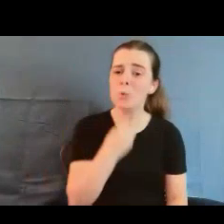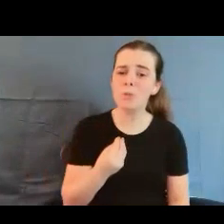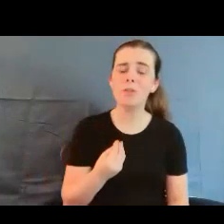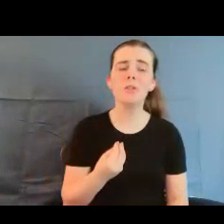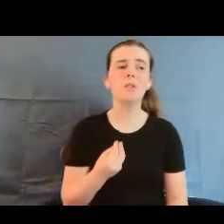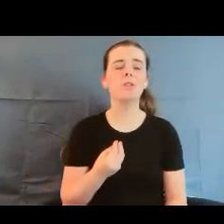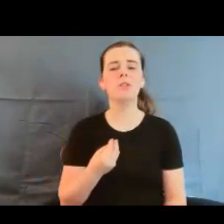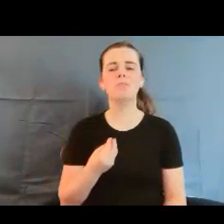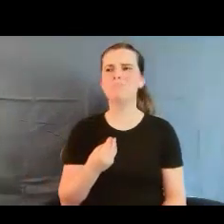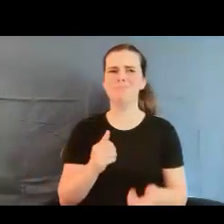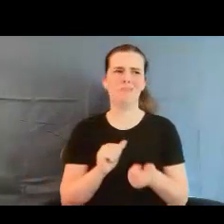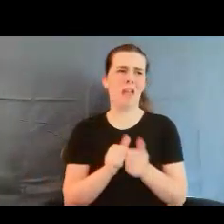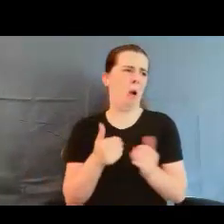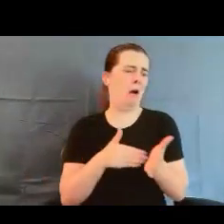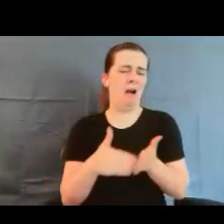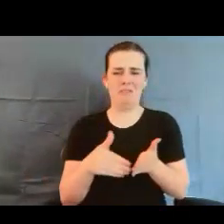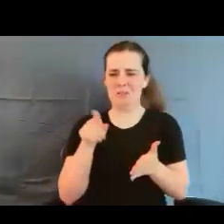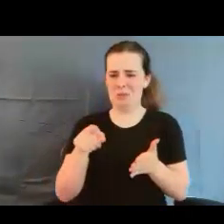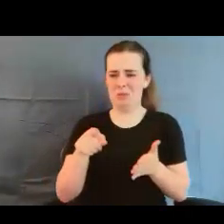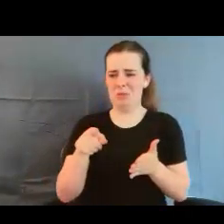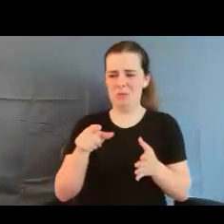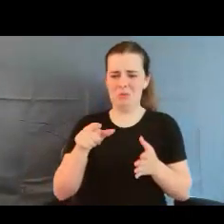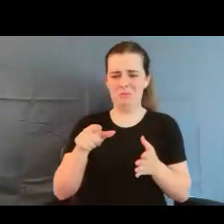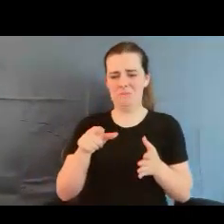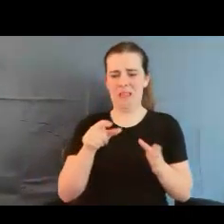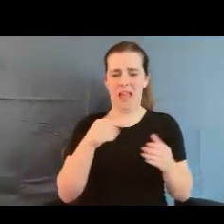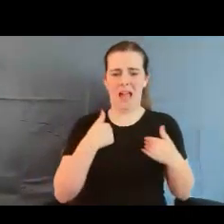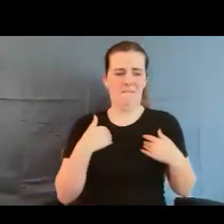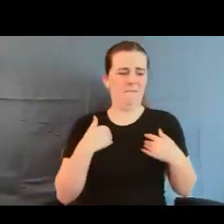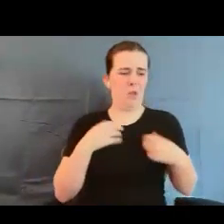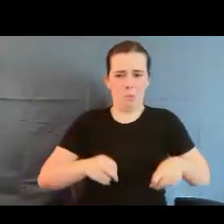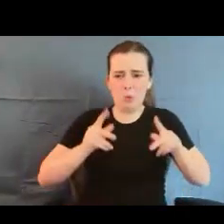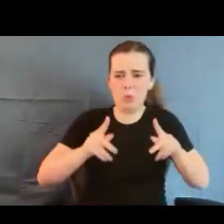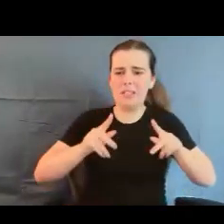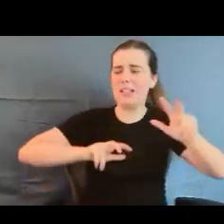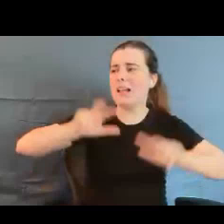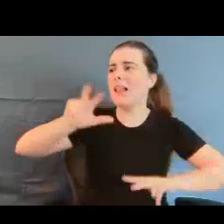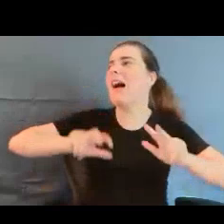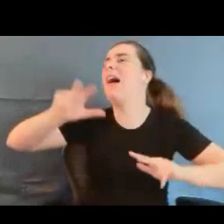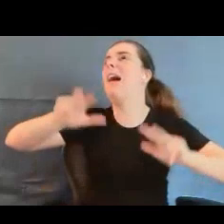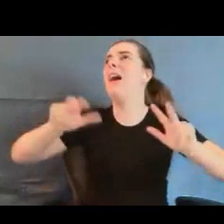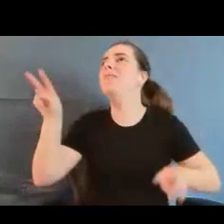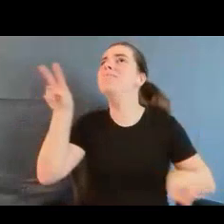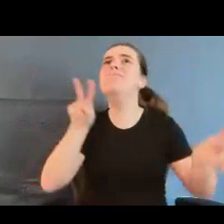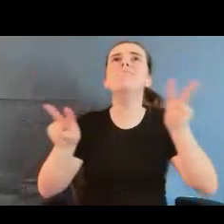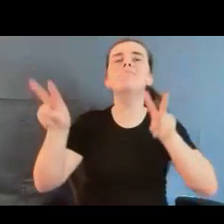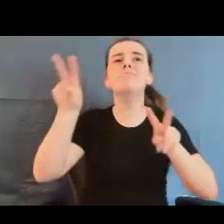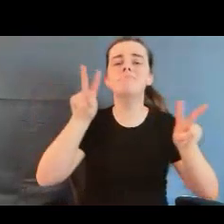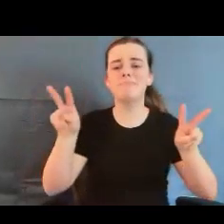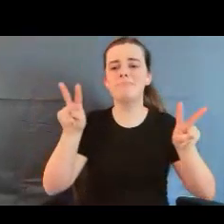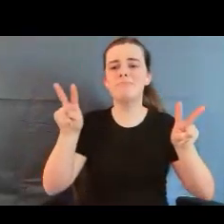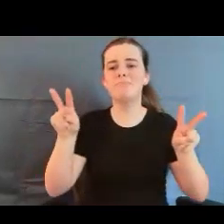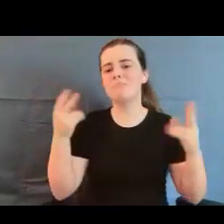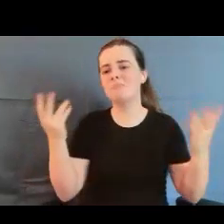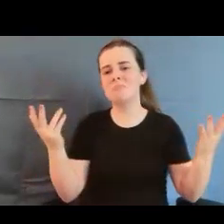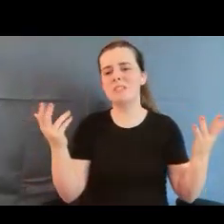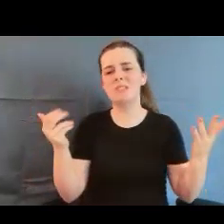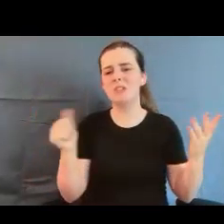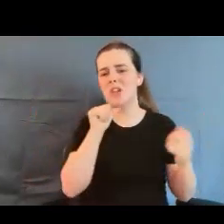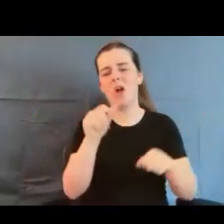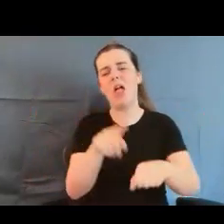how often do you get to do like this really high climb above everything else around you? And it's also in the grand scheme of things like relatively